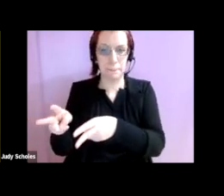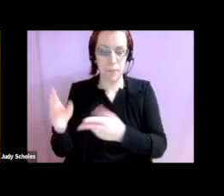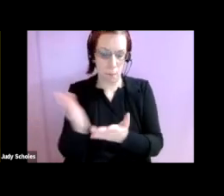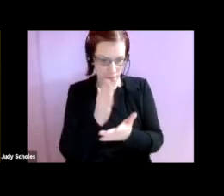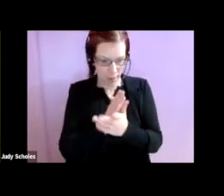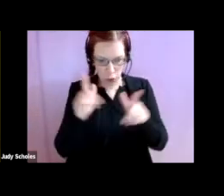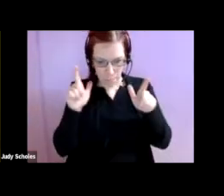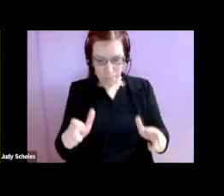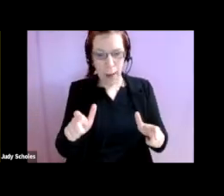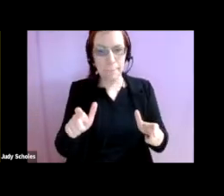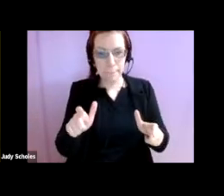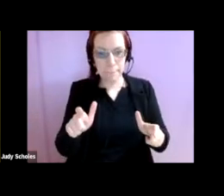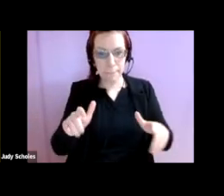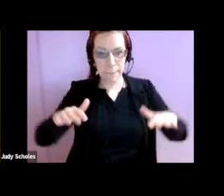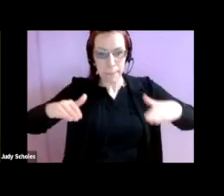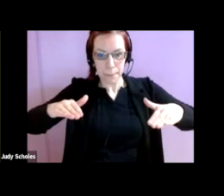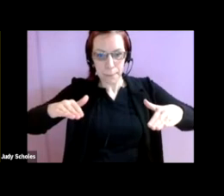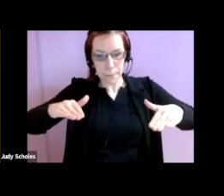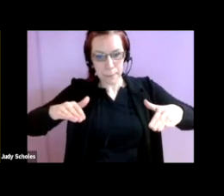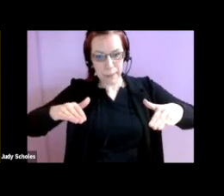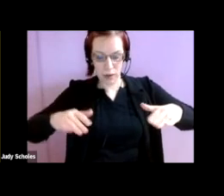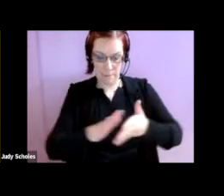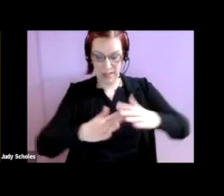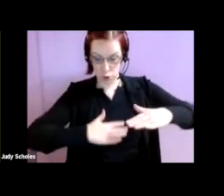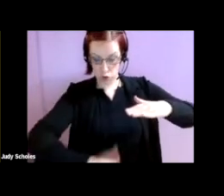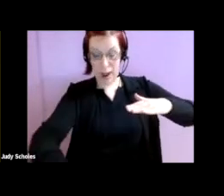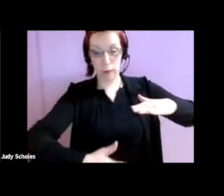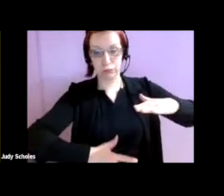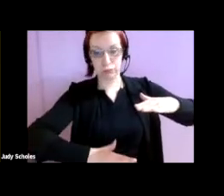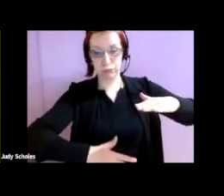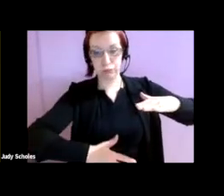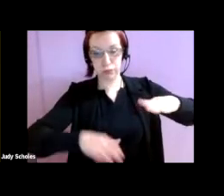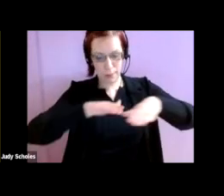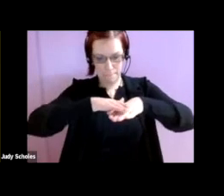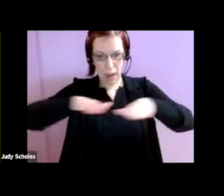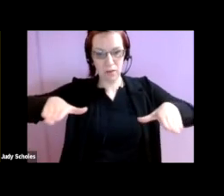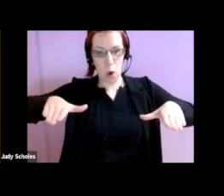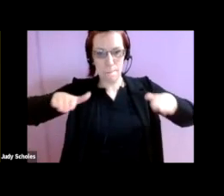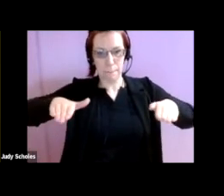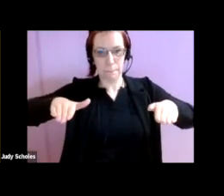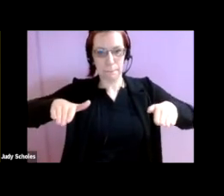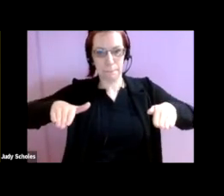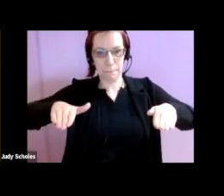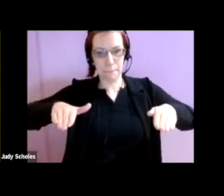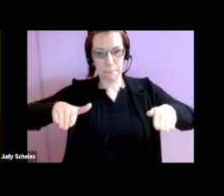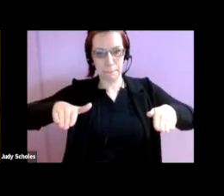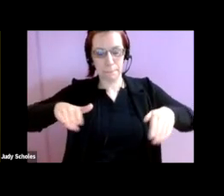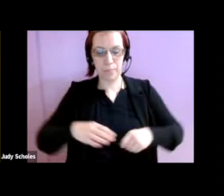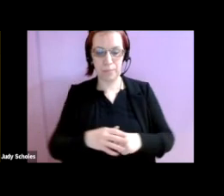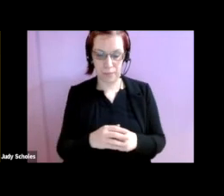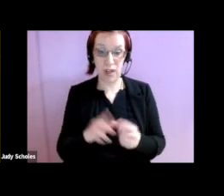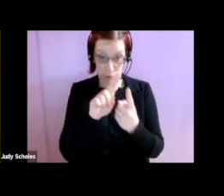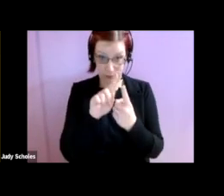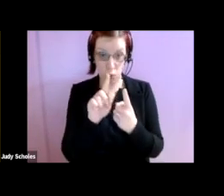stable to try and reduce the effect of ground motion on our mirrors at low frequencies. In addition to